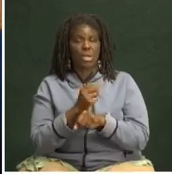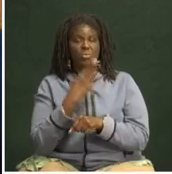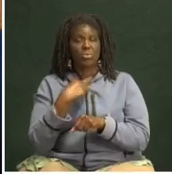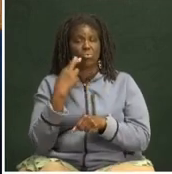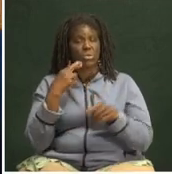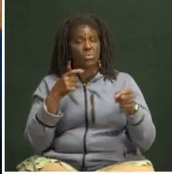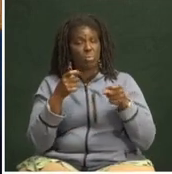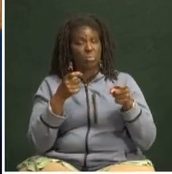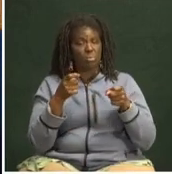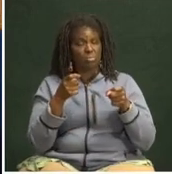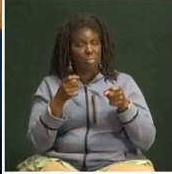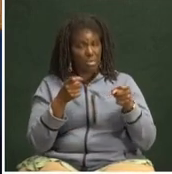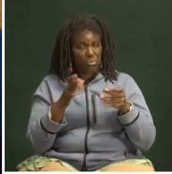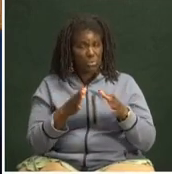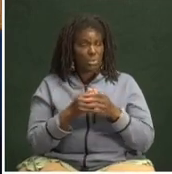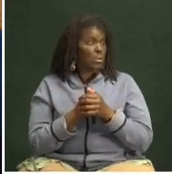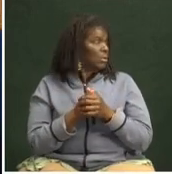manager